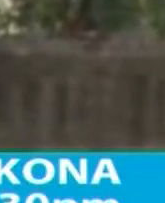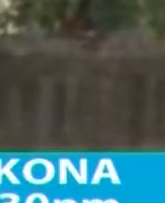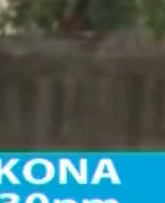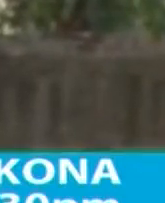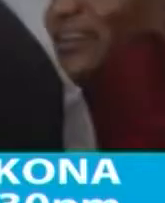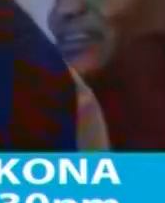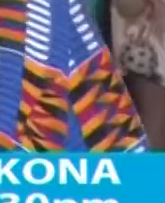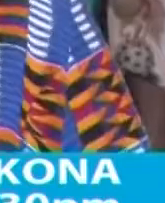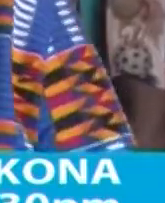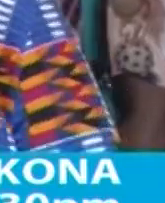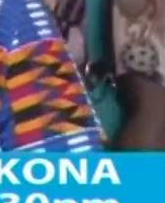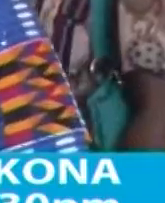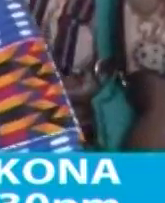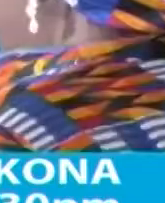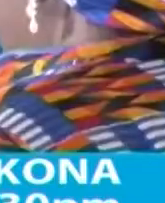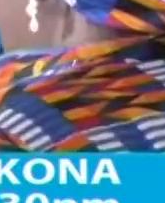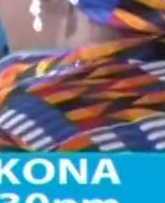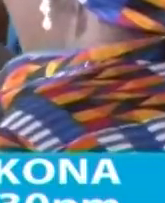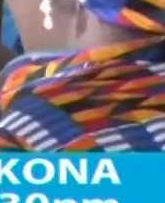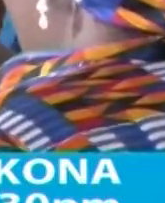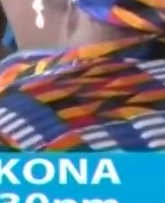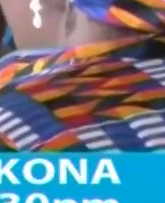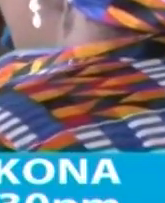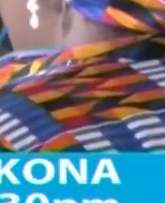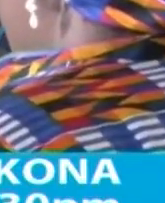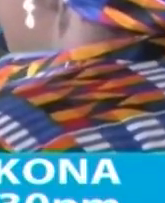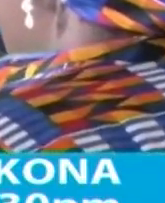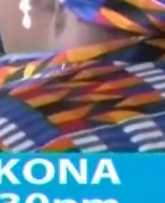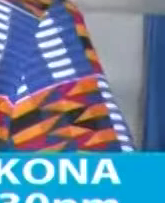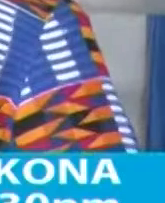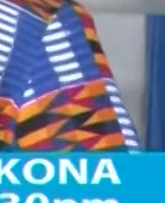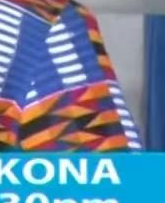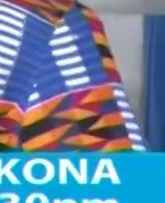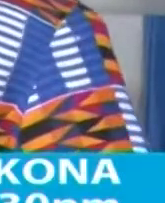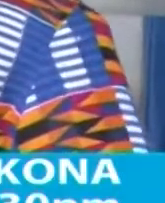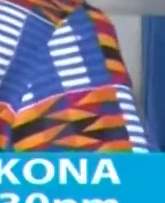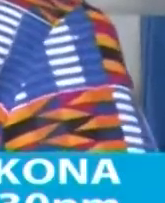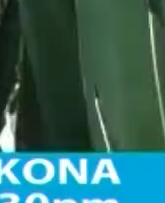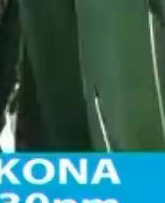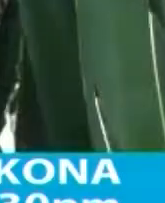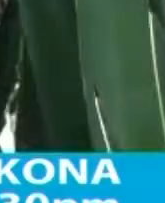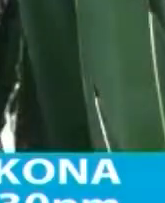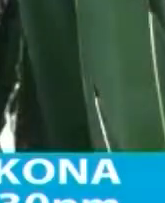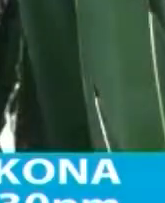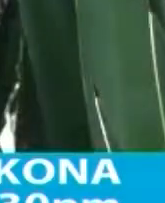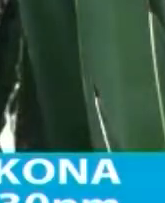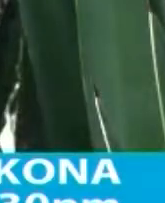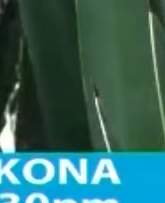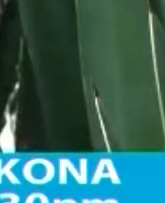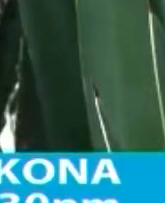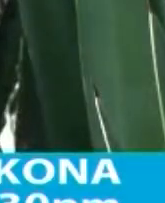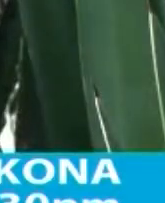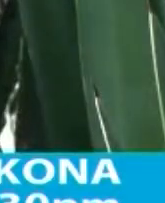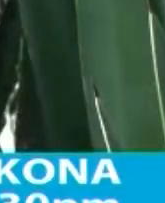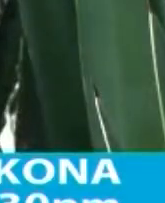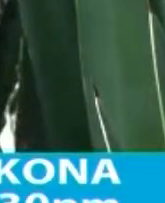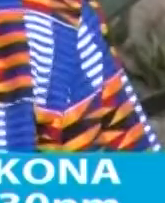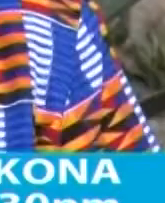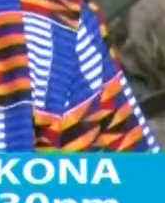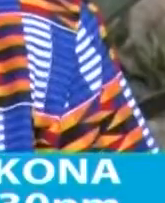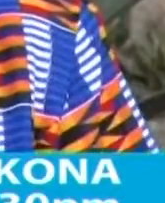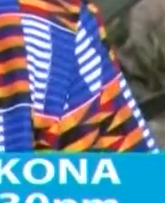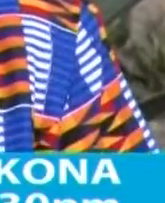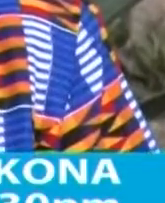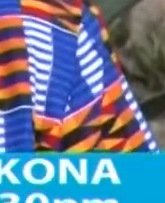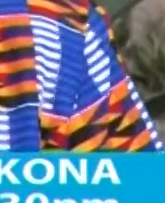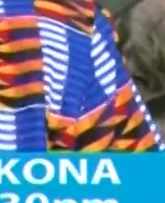What are you doing here? You don't go up. Nilisikia amemtafuta.